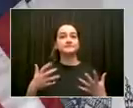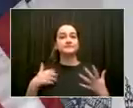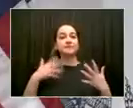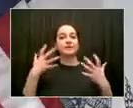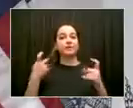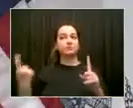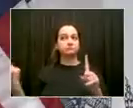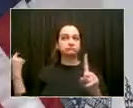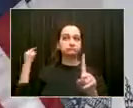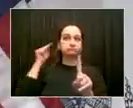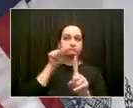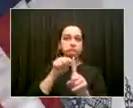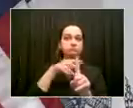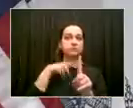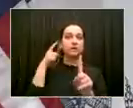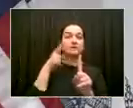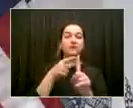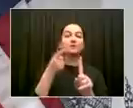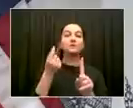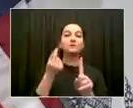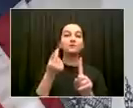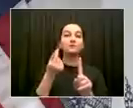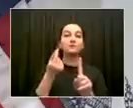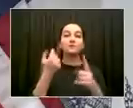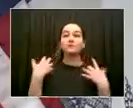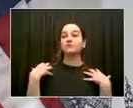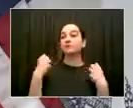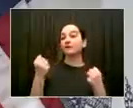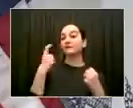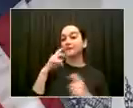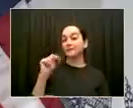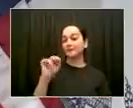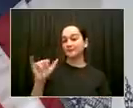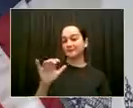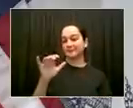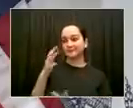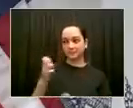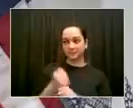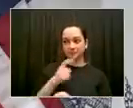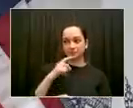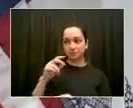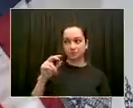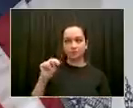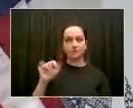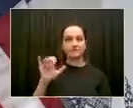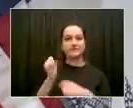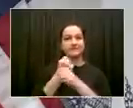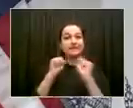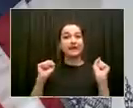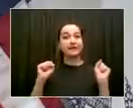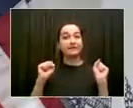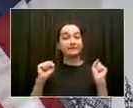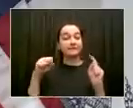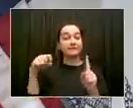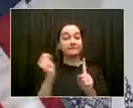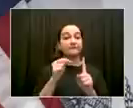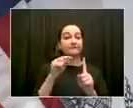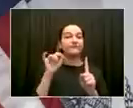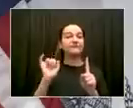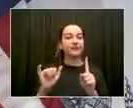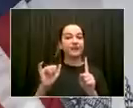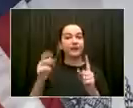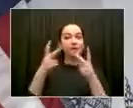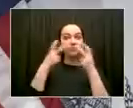us means building that strong foundation for public safety. And again, in the month of February 2021,